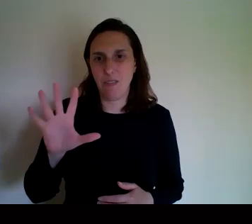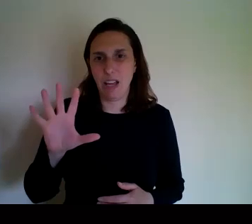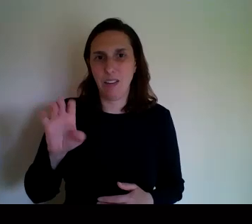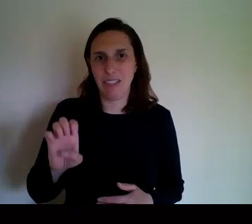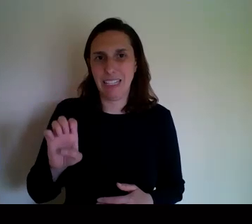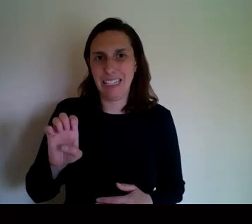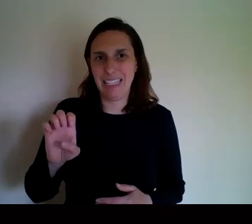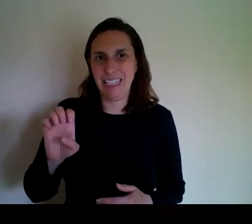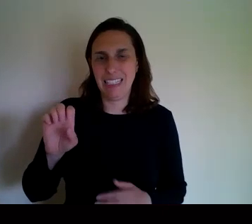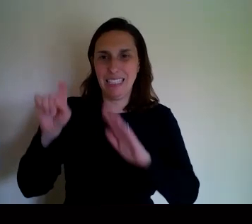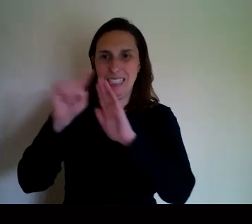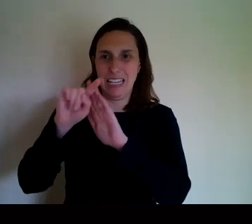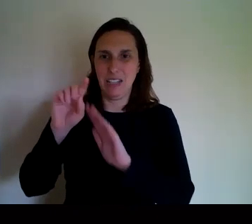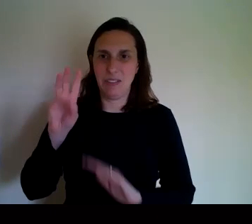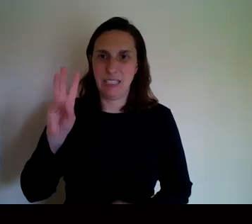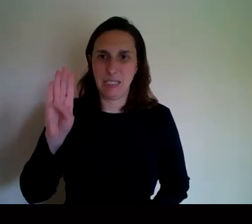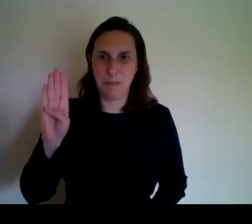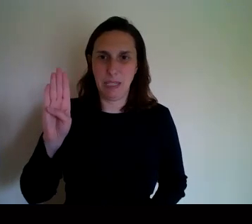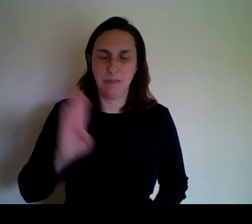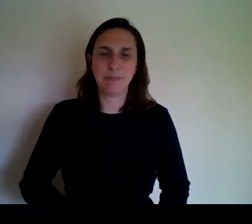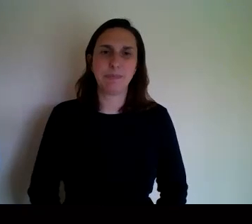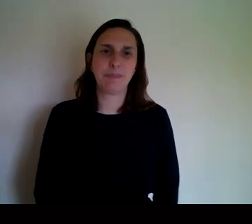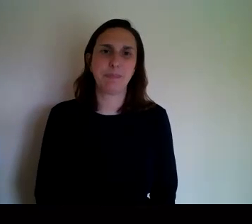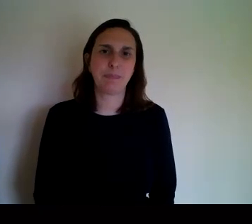0.85 e to the negative 6b.